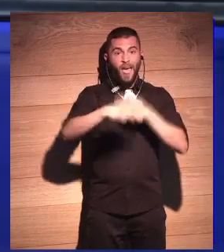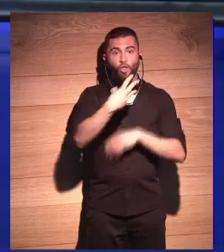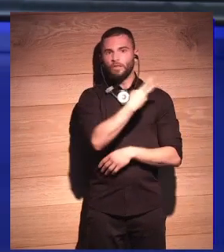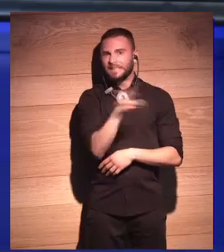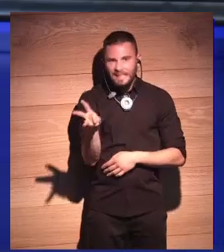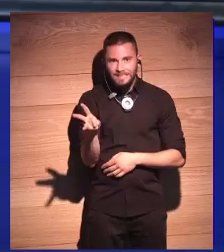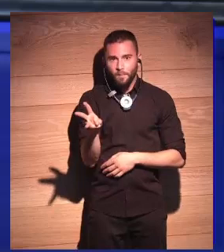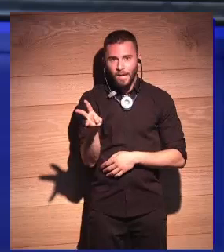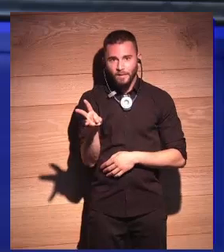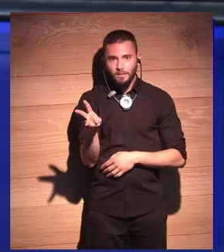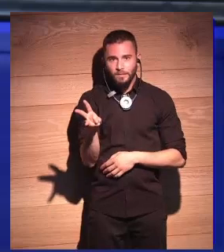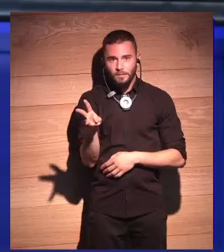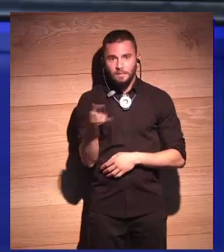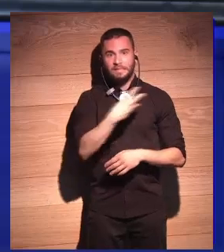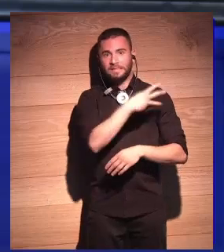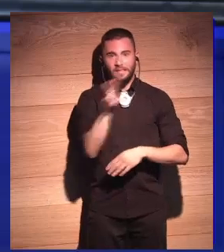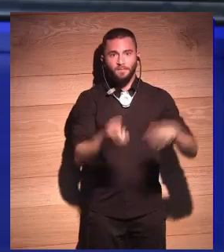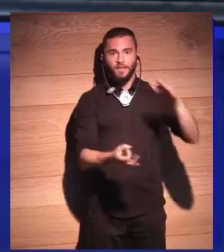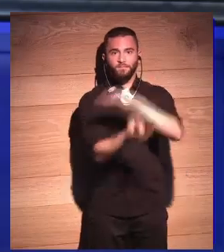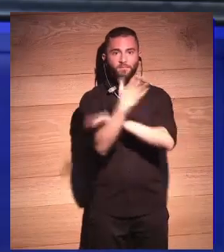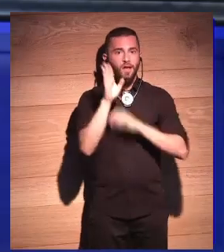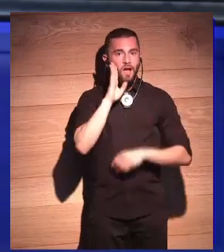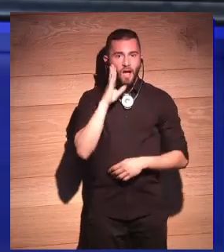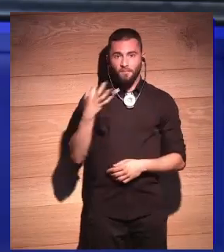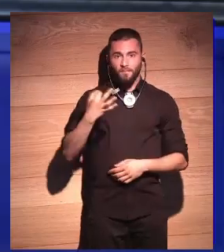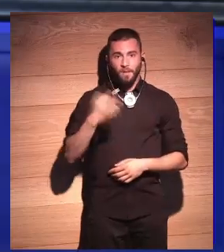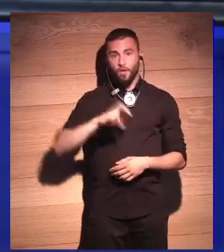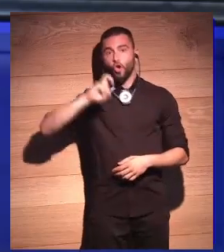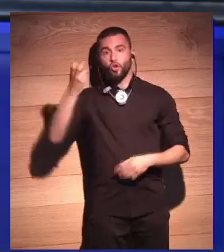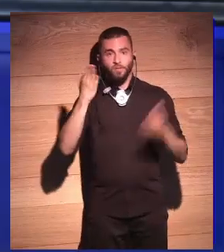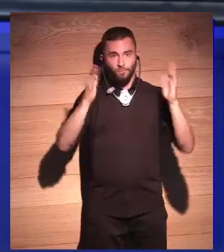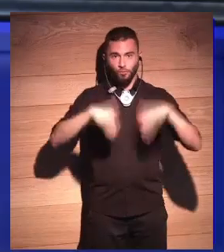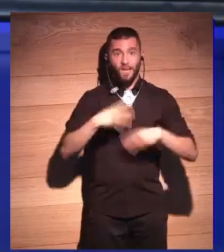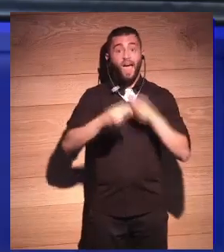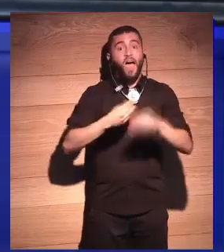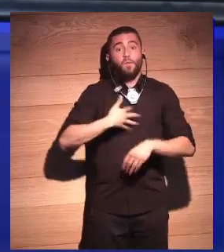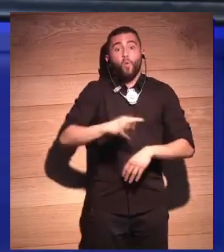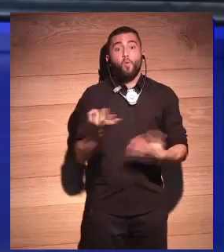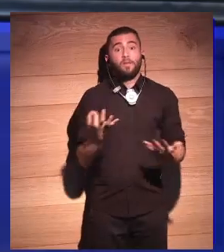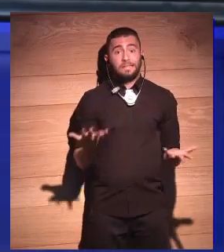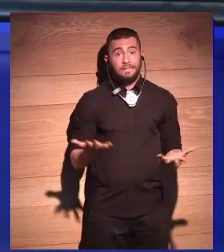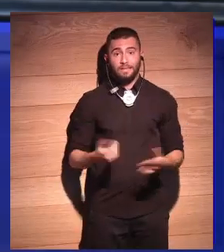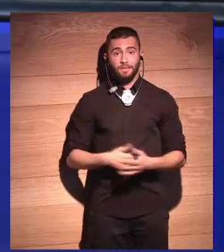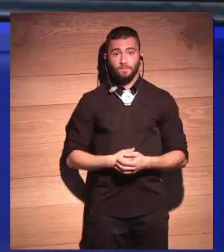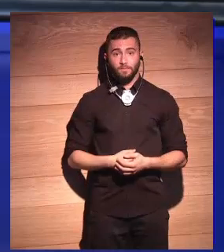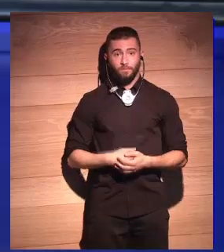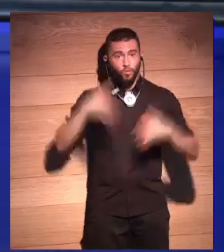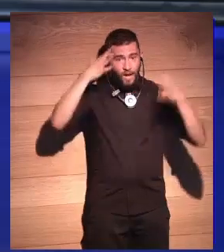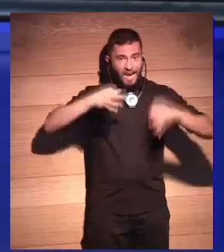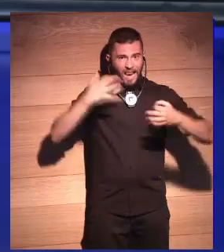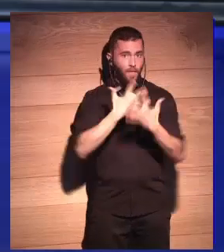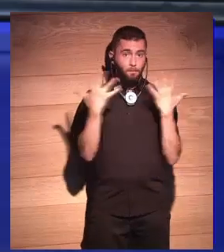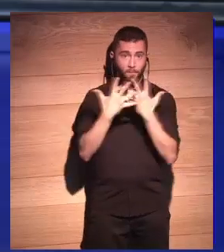that. What can you do? And we went, okay, well, because it's mixed reality, you actually save yourself a lot of time. You don't have to